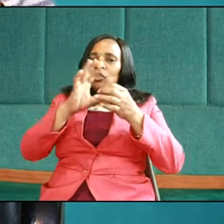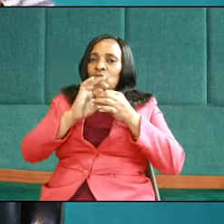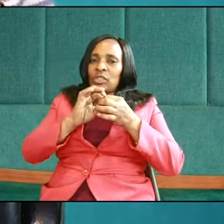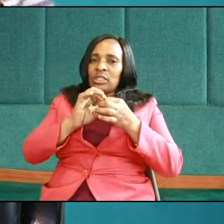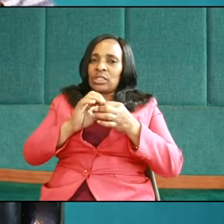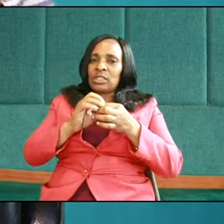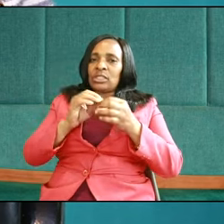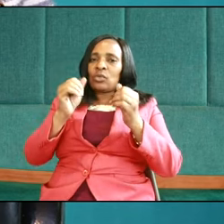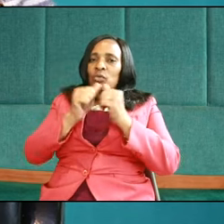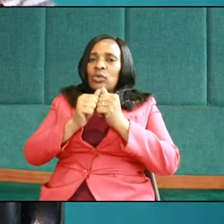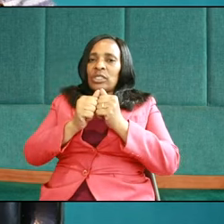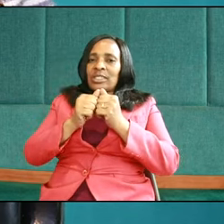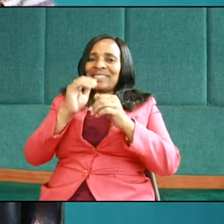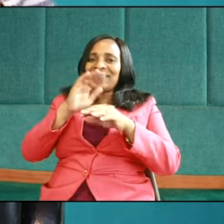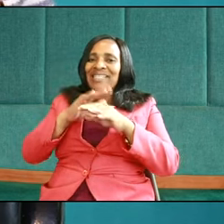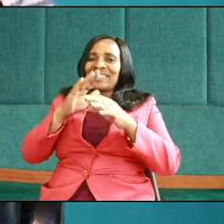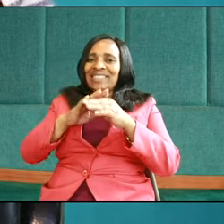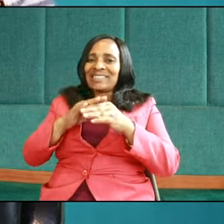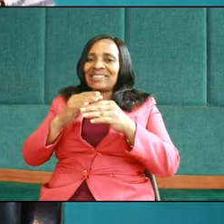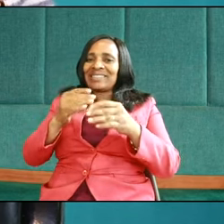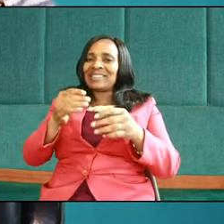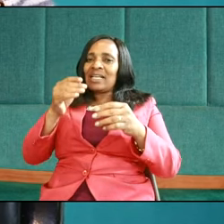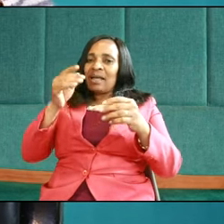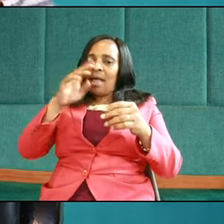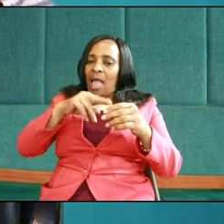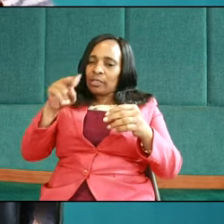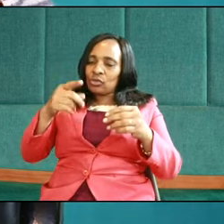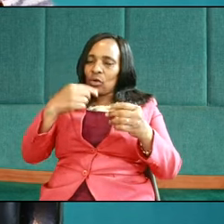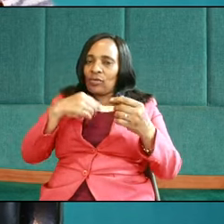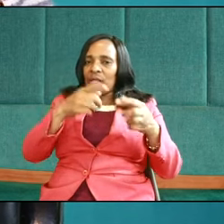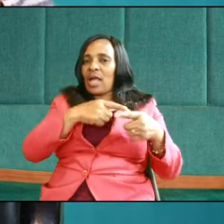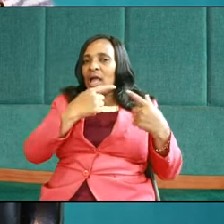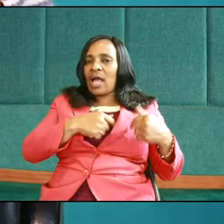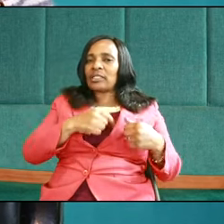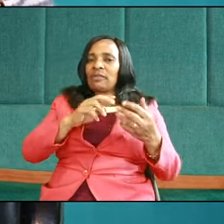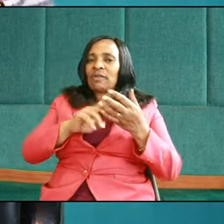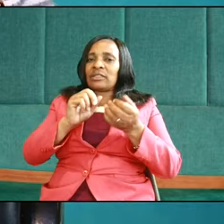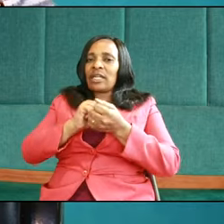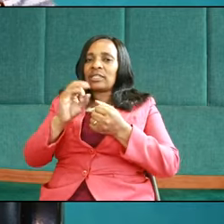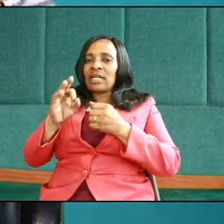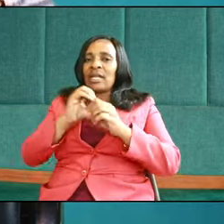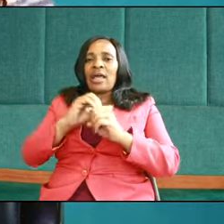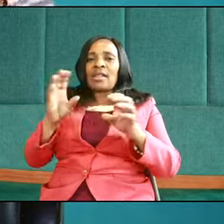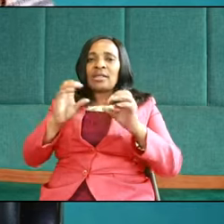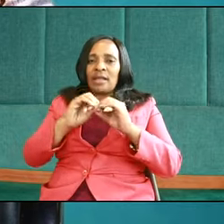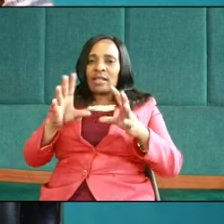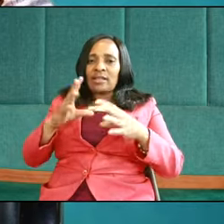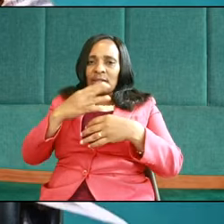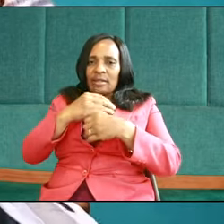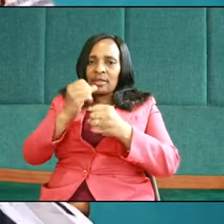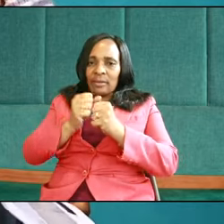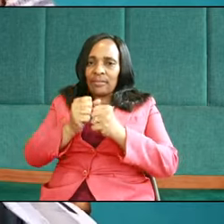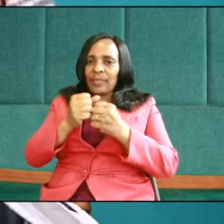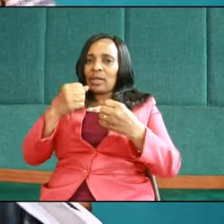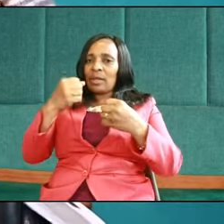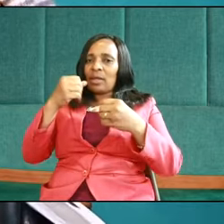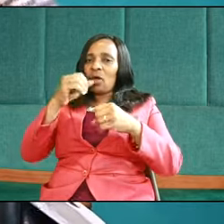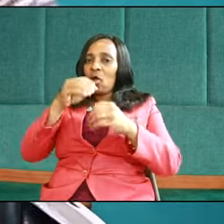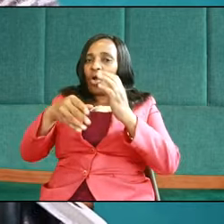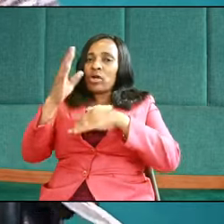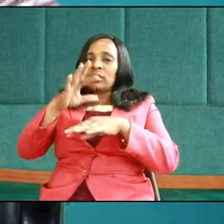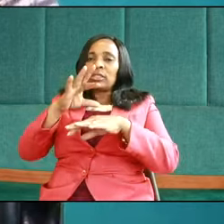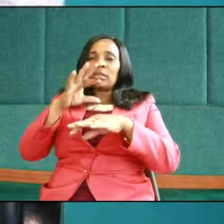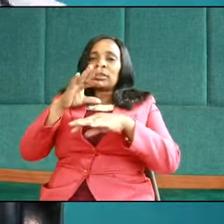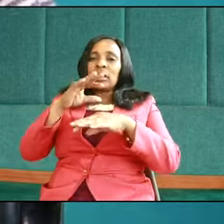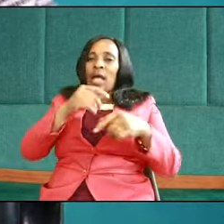It judges the thoughts and attitudes of the heart." Verse 13 goes on and says, "Nothing in all creation is hidden from God's sight. Everything is